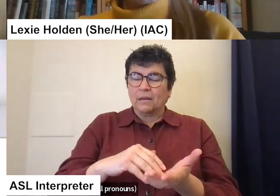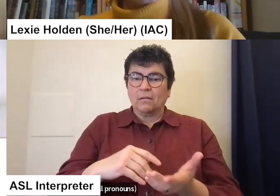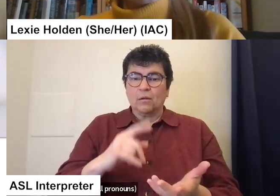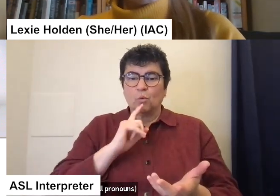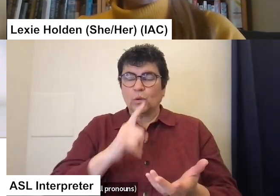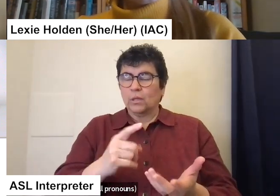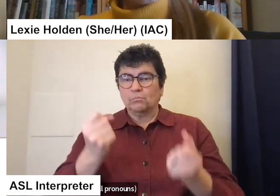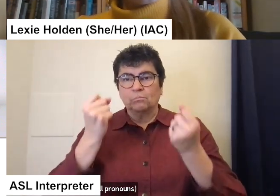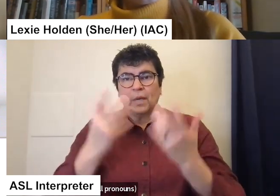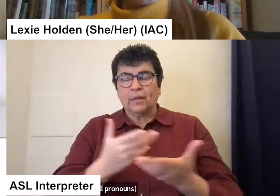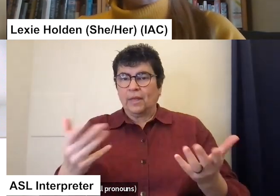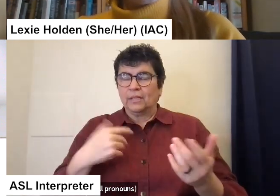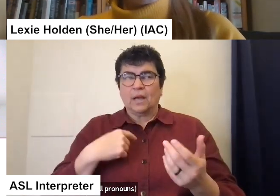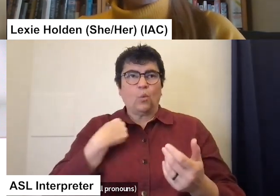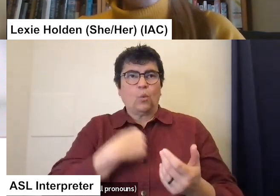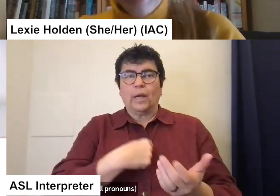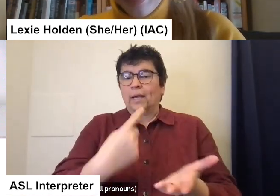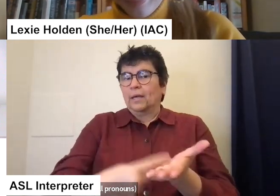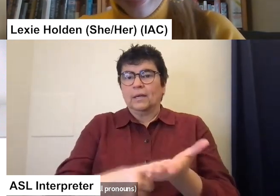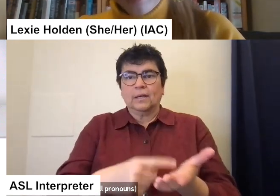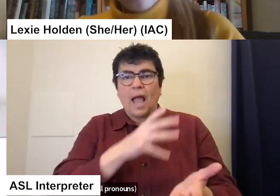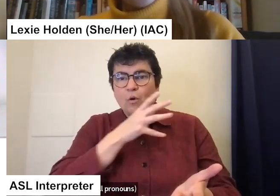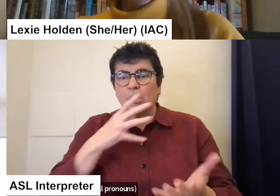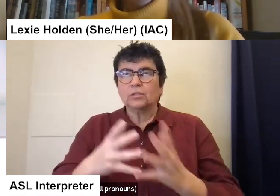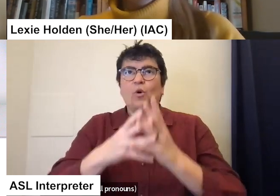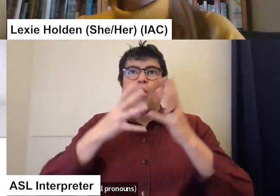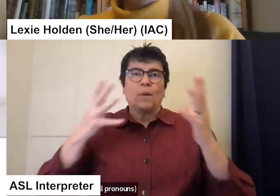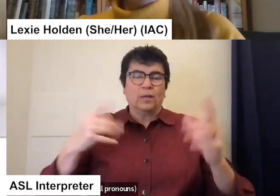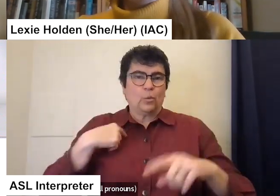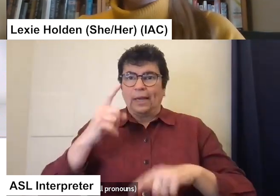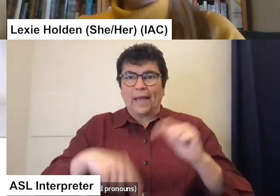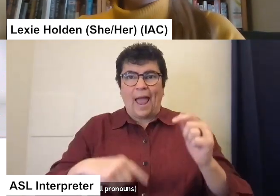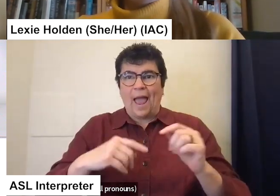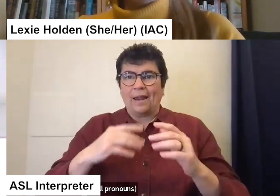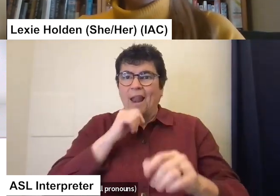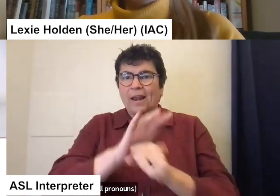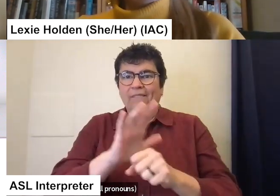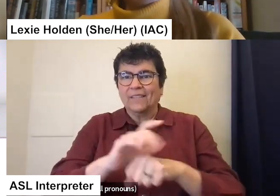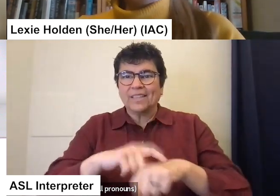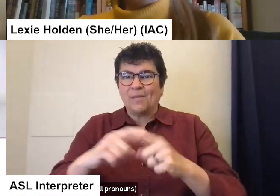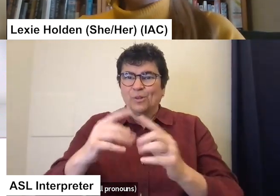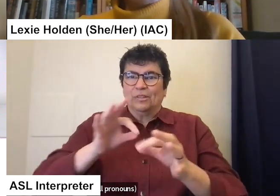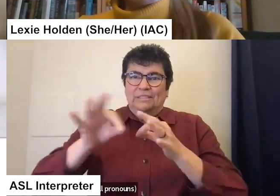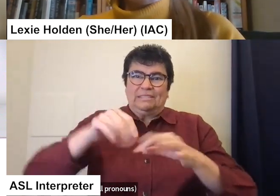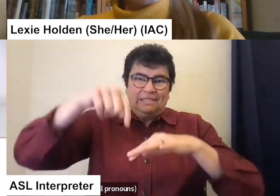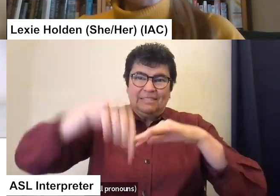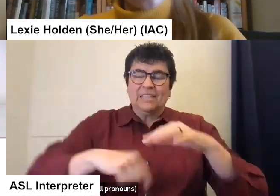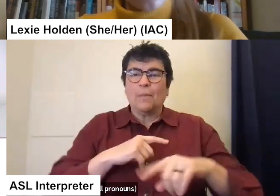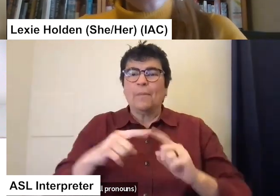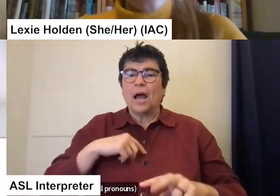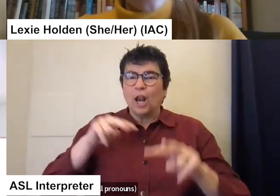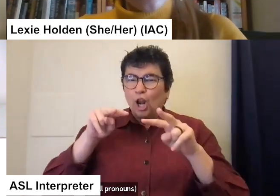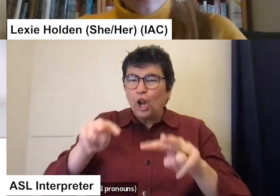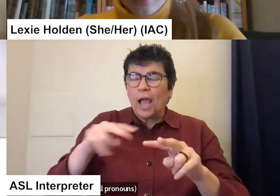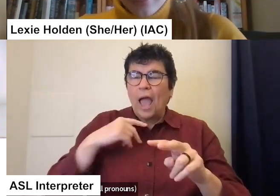about agriculture that we can't cover in this time, but I do want folks to look up at the banana